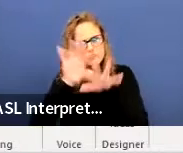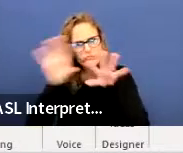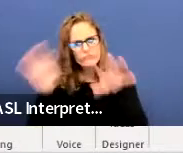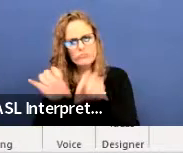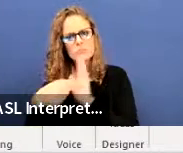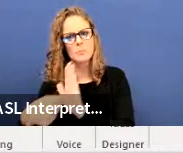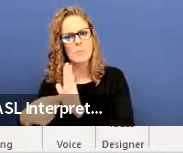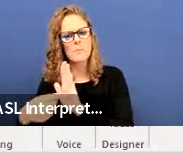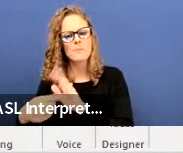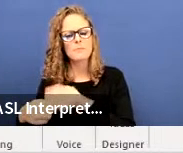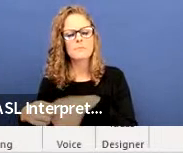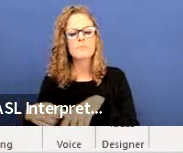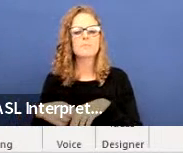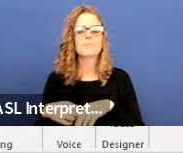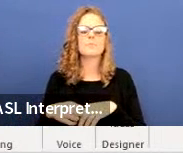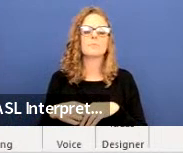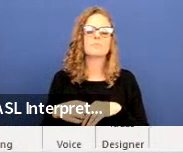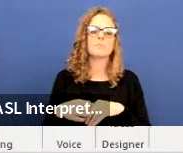We always talk about,